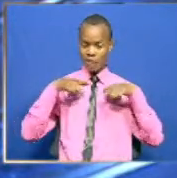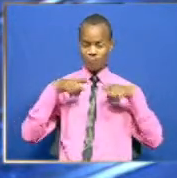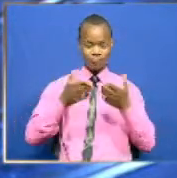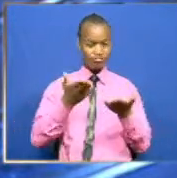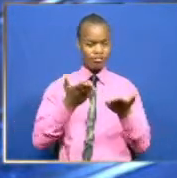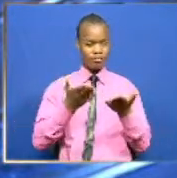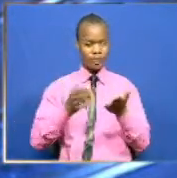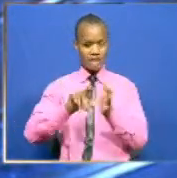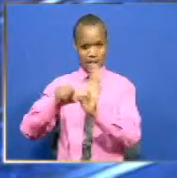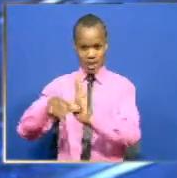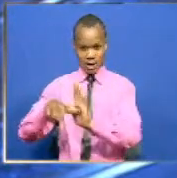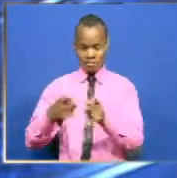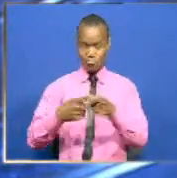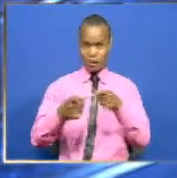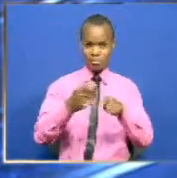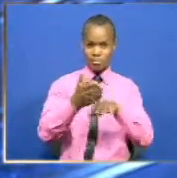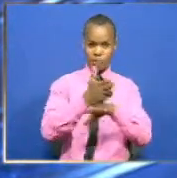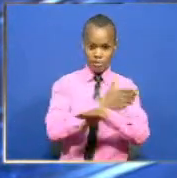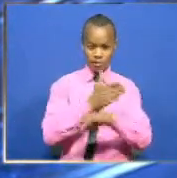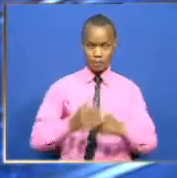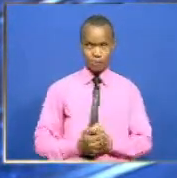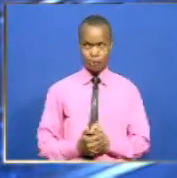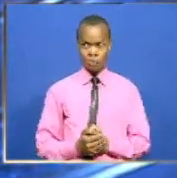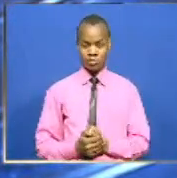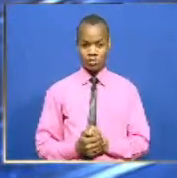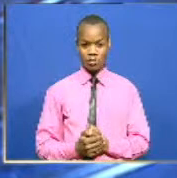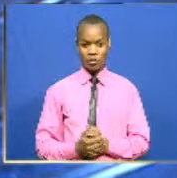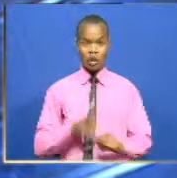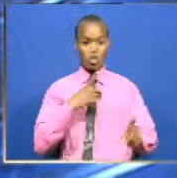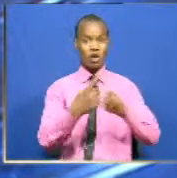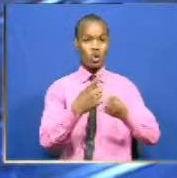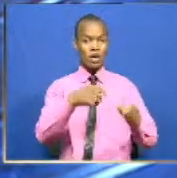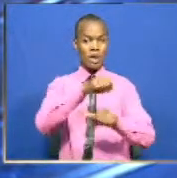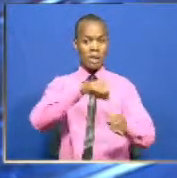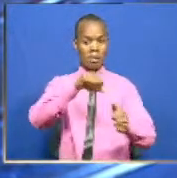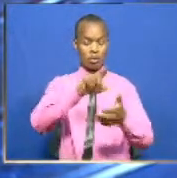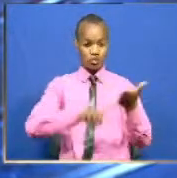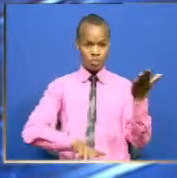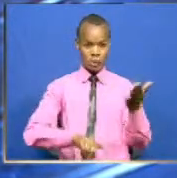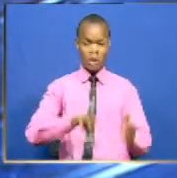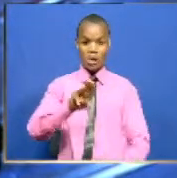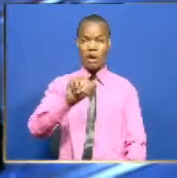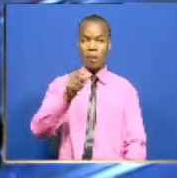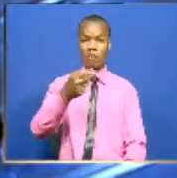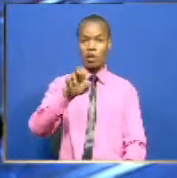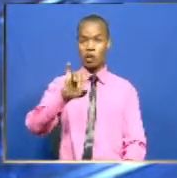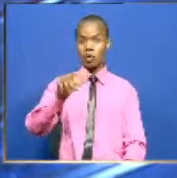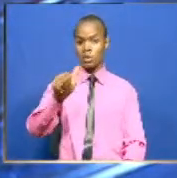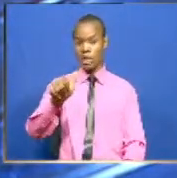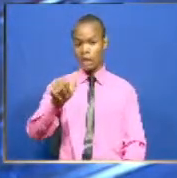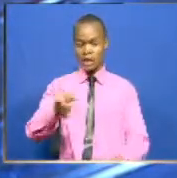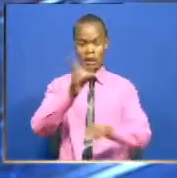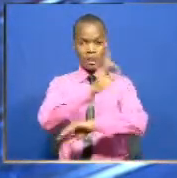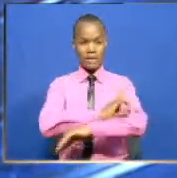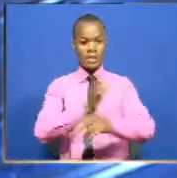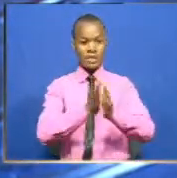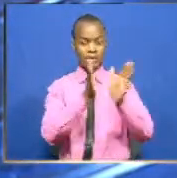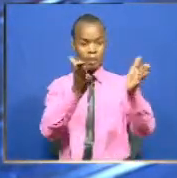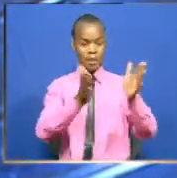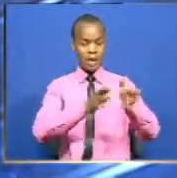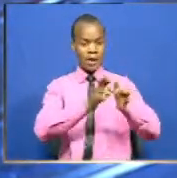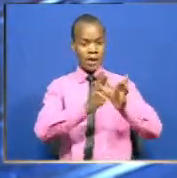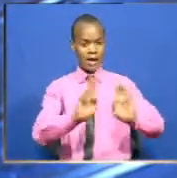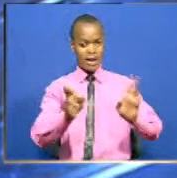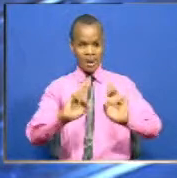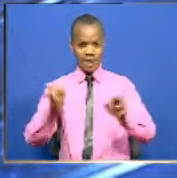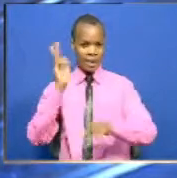couple of moments. But before that, let's speak about the Mashujaa celebrations, where preparations are in top gear at the Gusii Stadium in